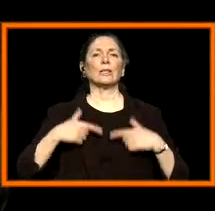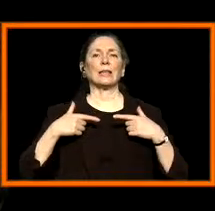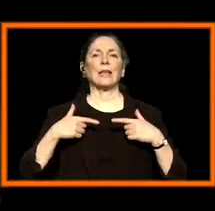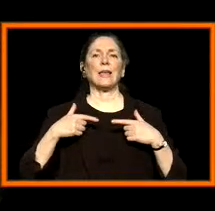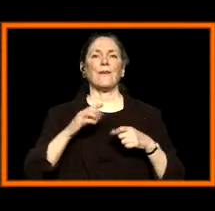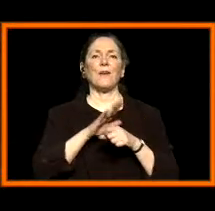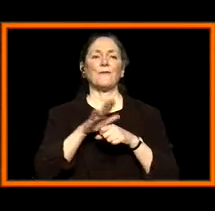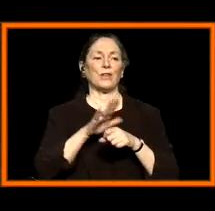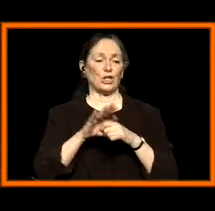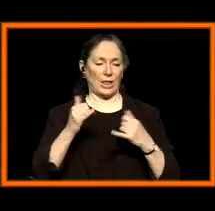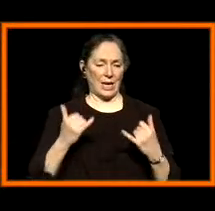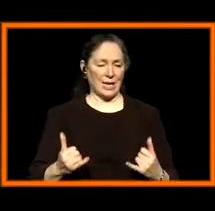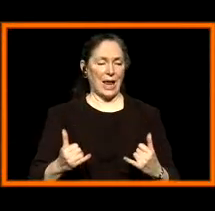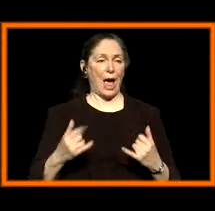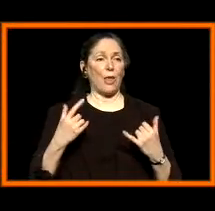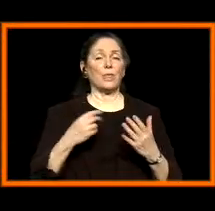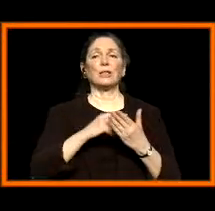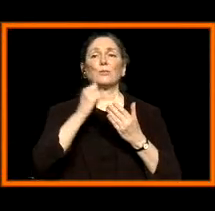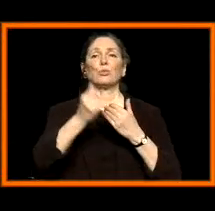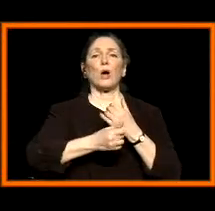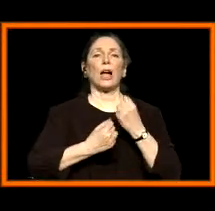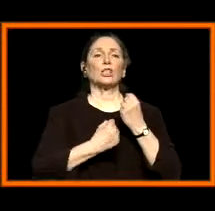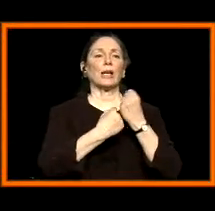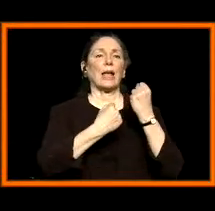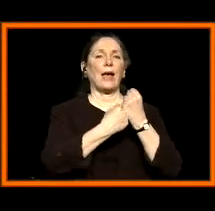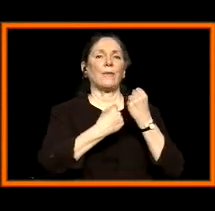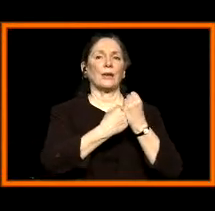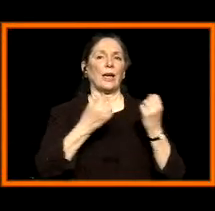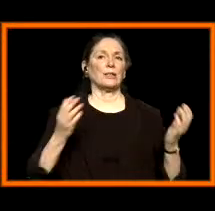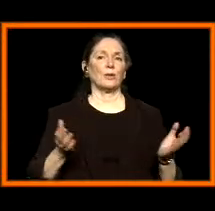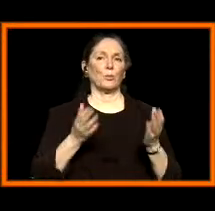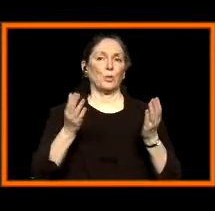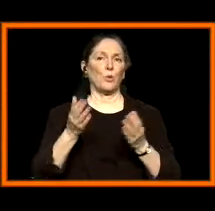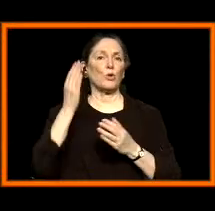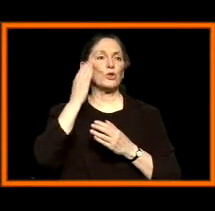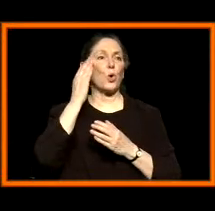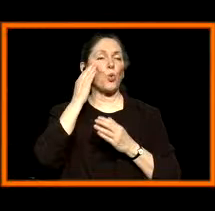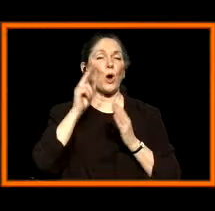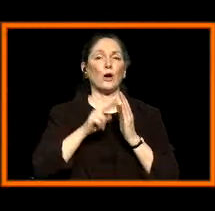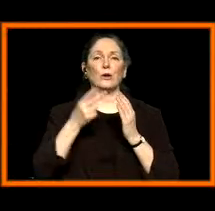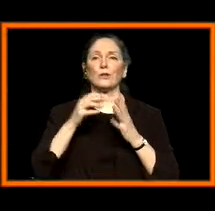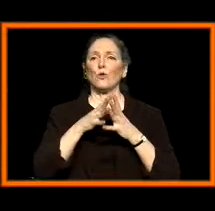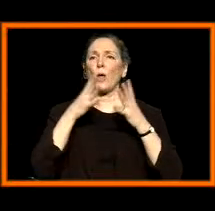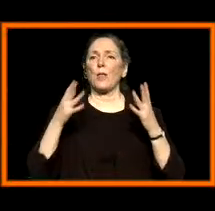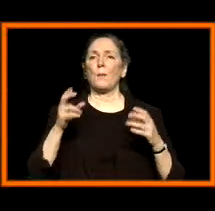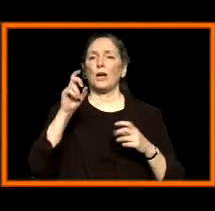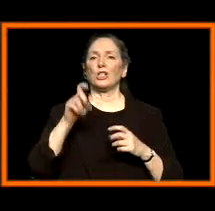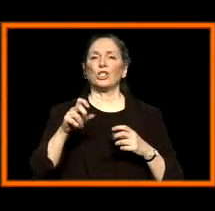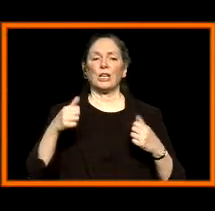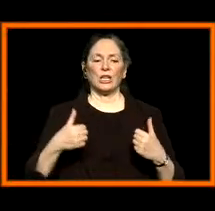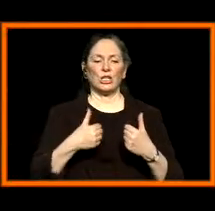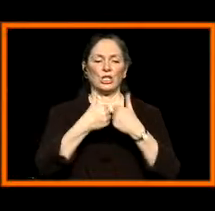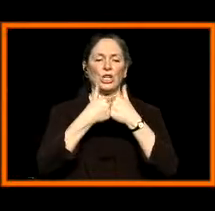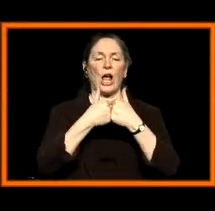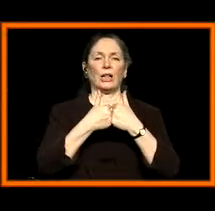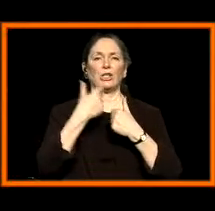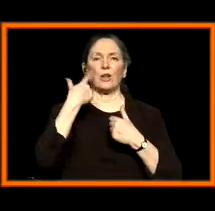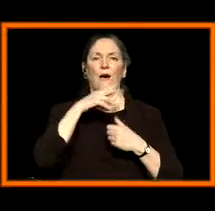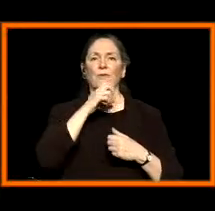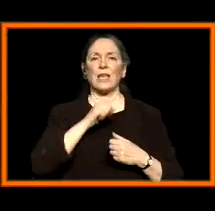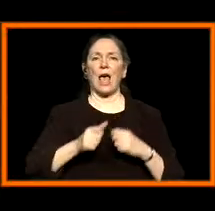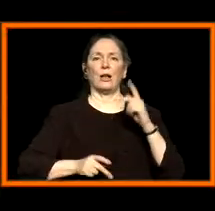Now. This project advocates and promotes awareness for the much needed challenges of our